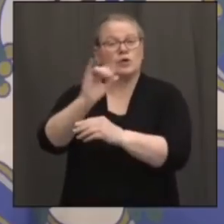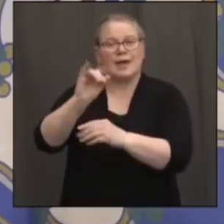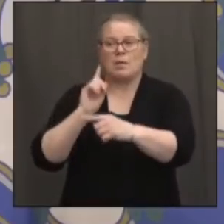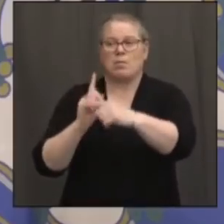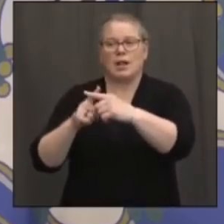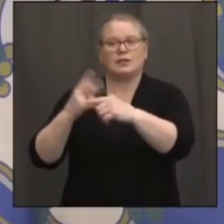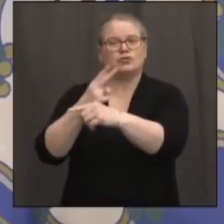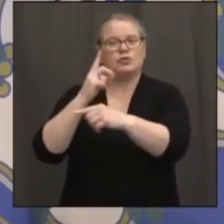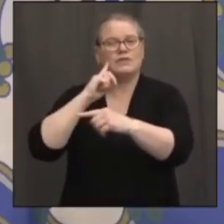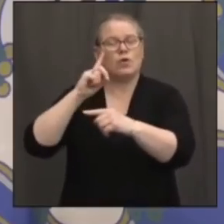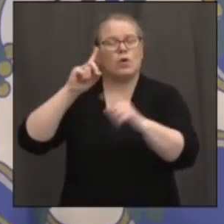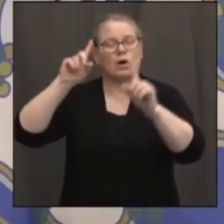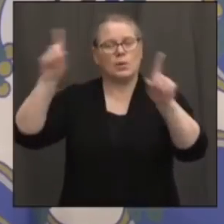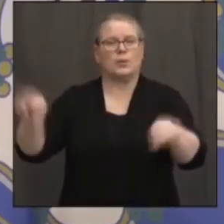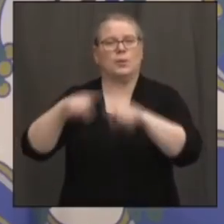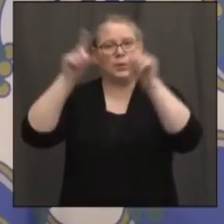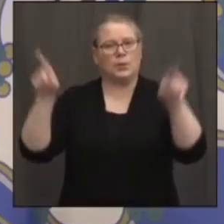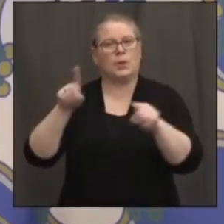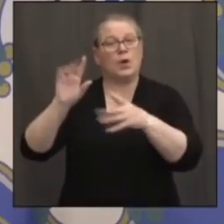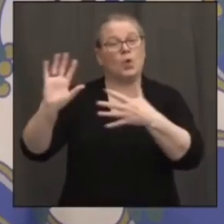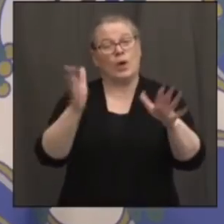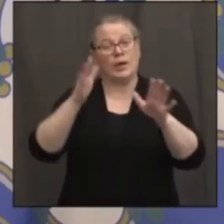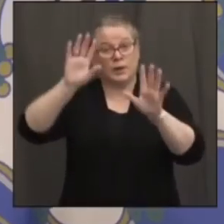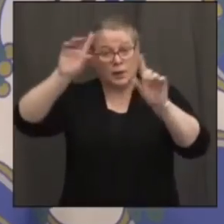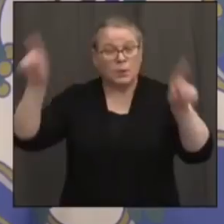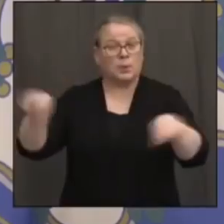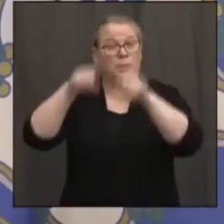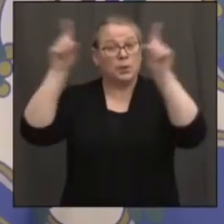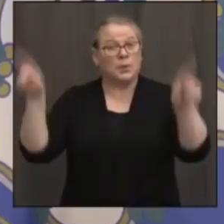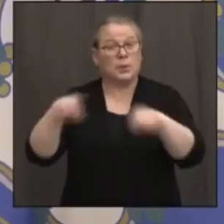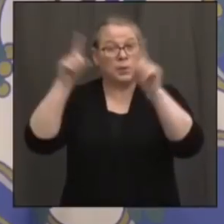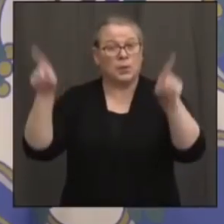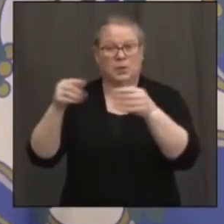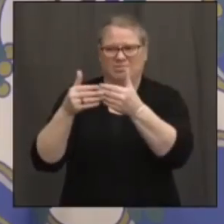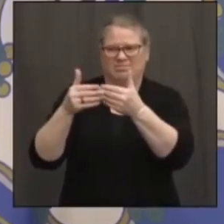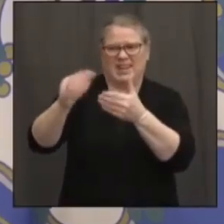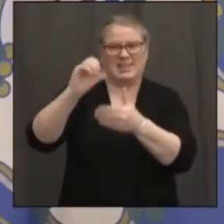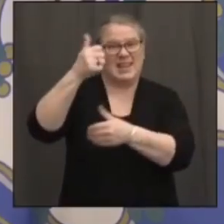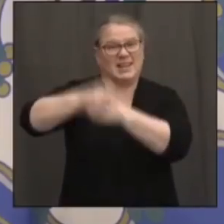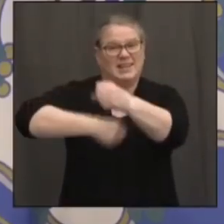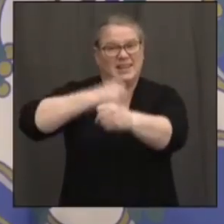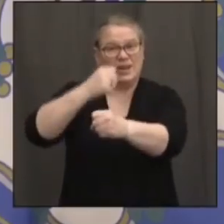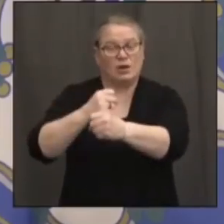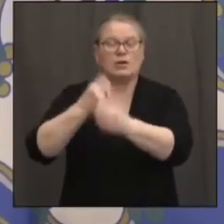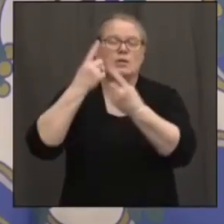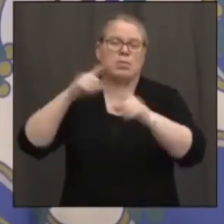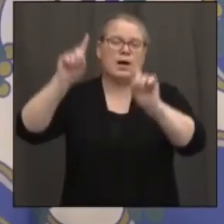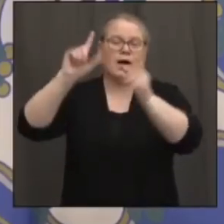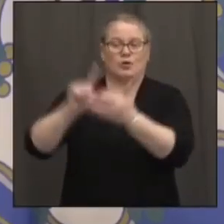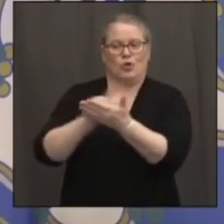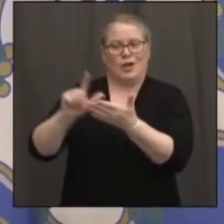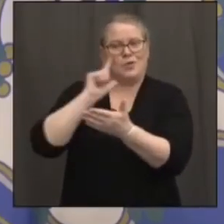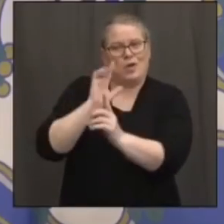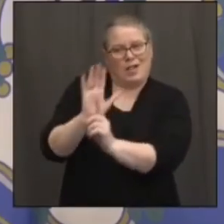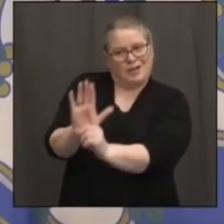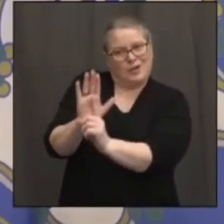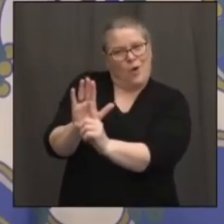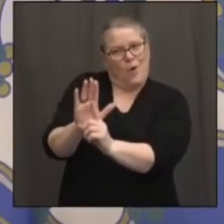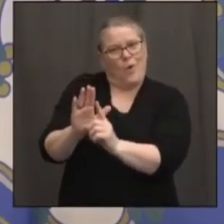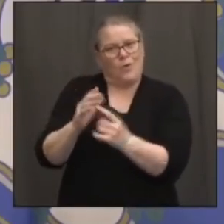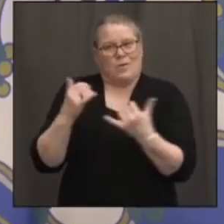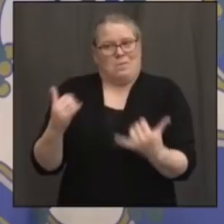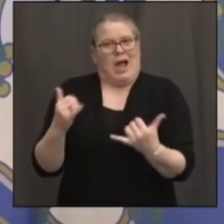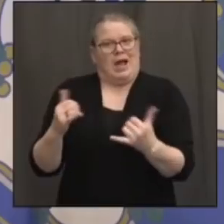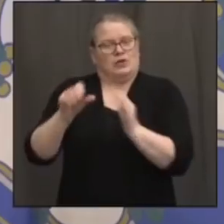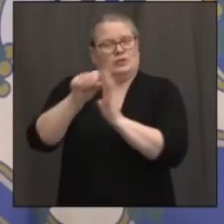10 years, at which point New London will have its own modern state pier able to support a lot of other functions